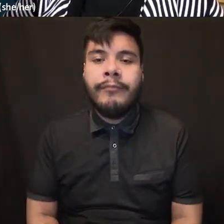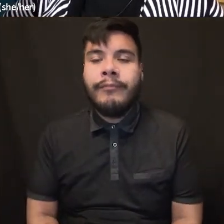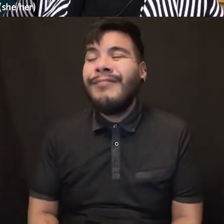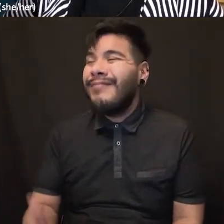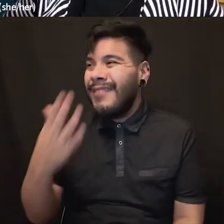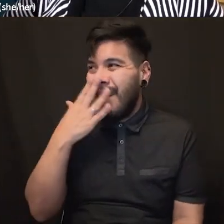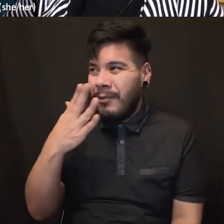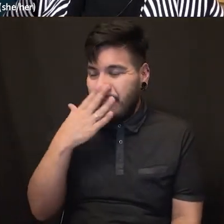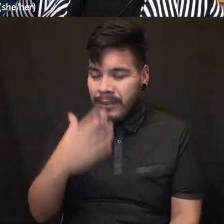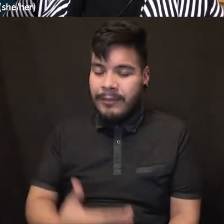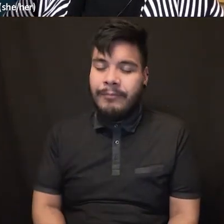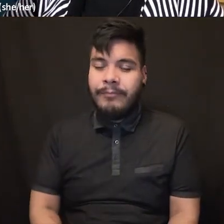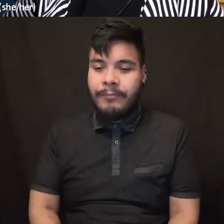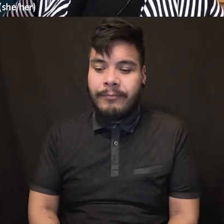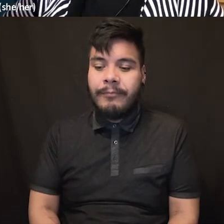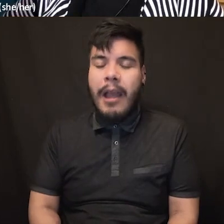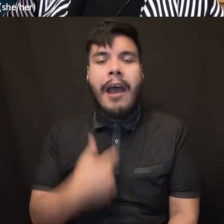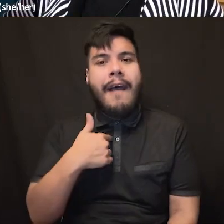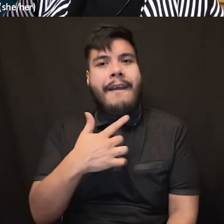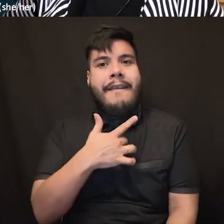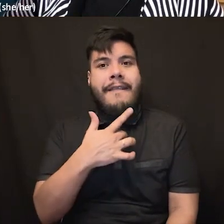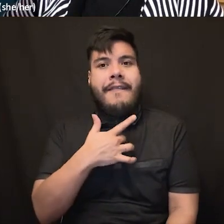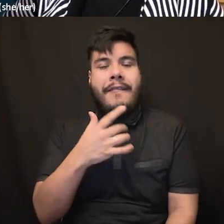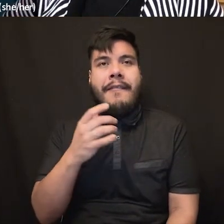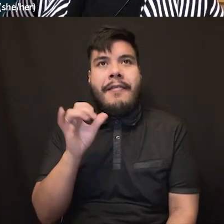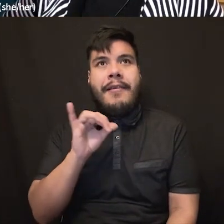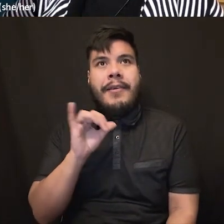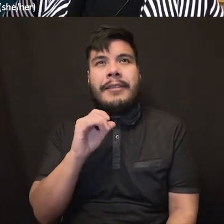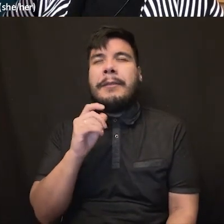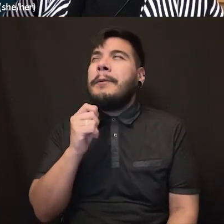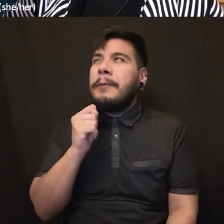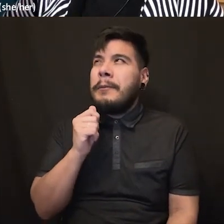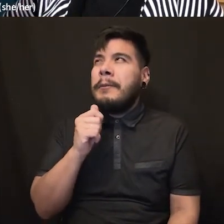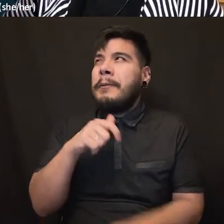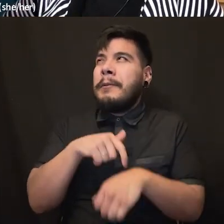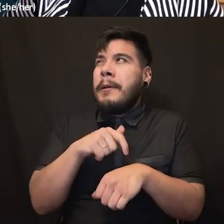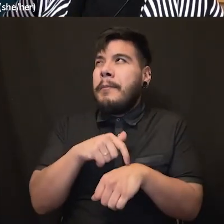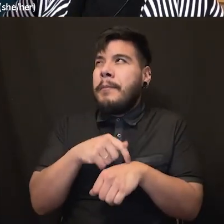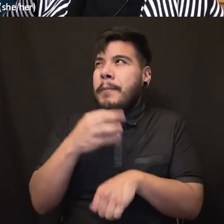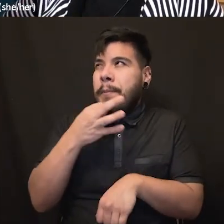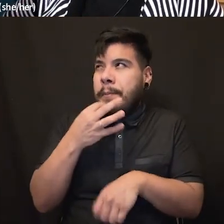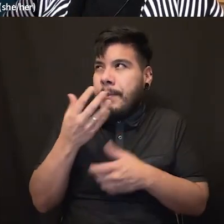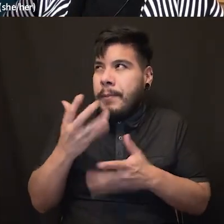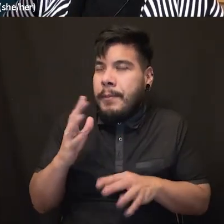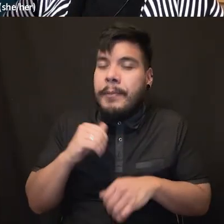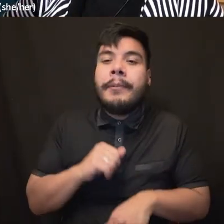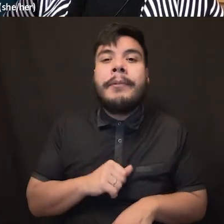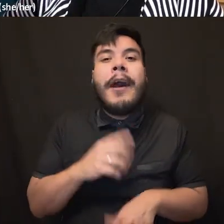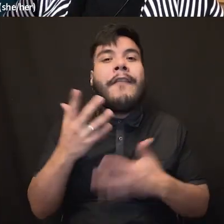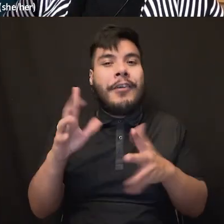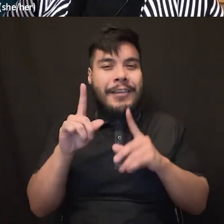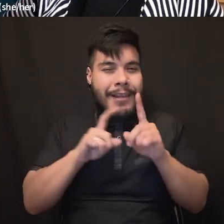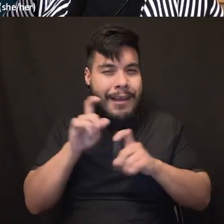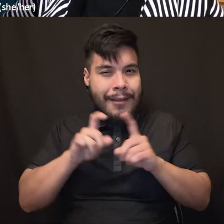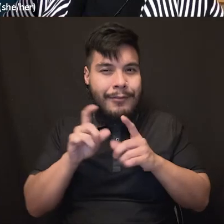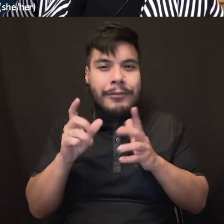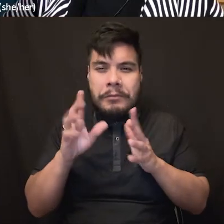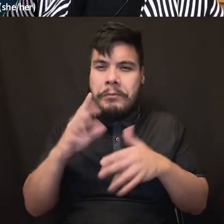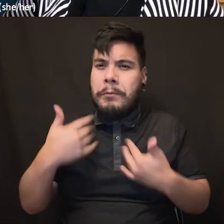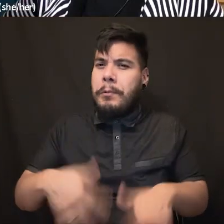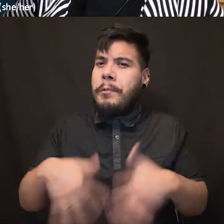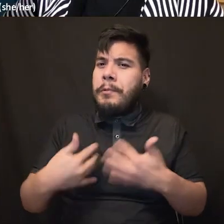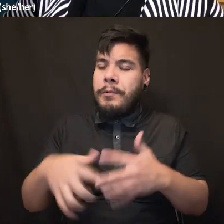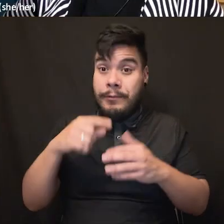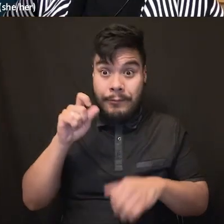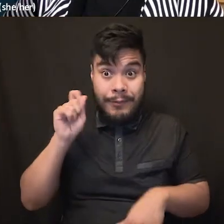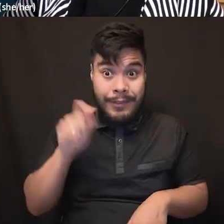Thank you. I feel like we only have a little bit of time left, and I've asked you a bunch of really serious questions, and I